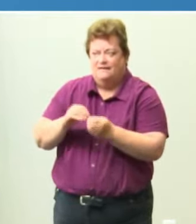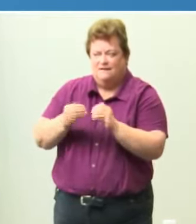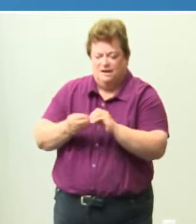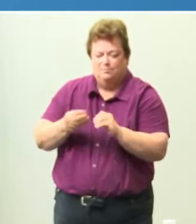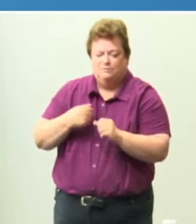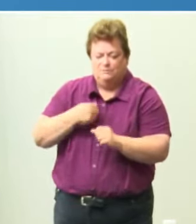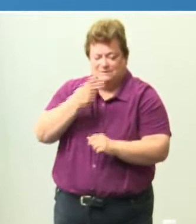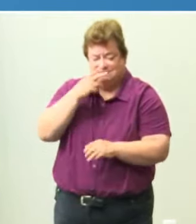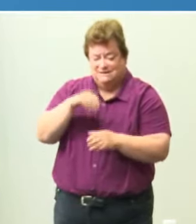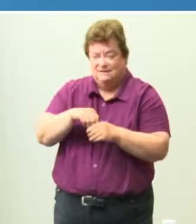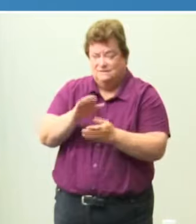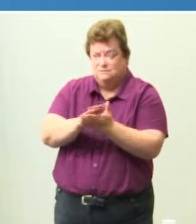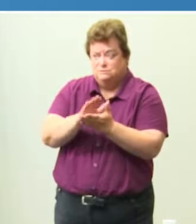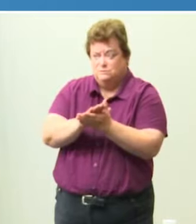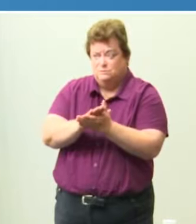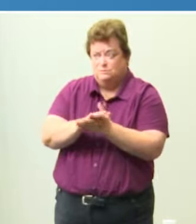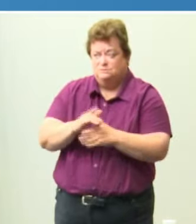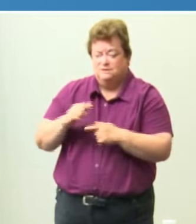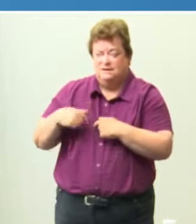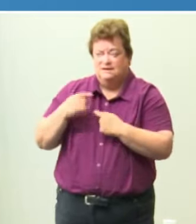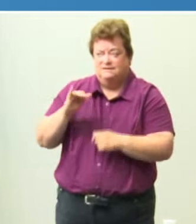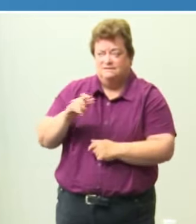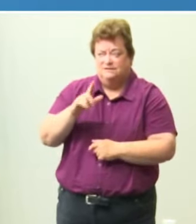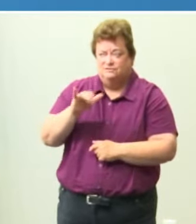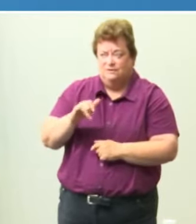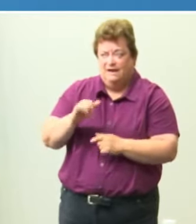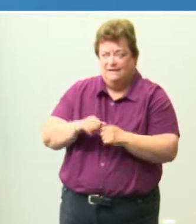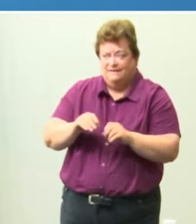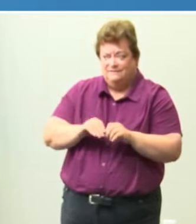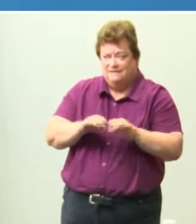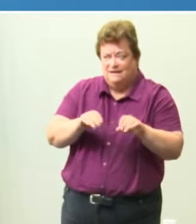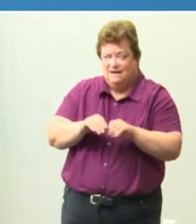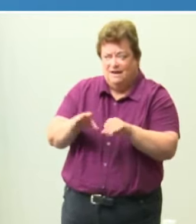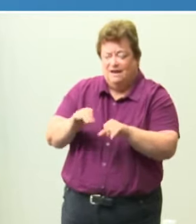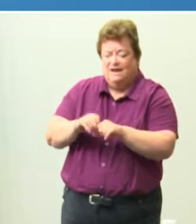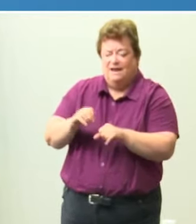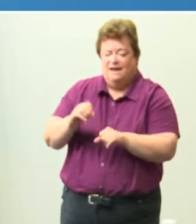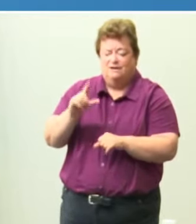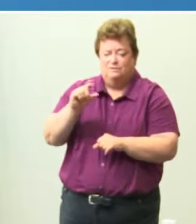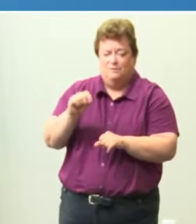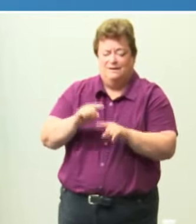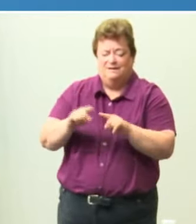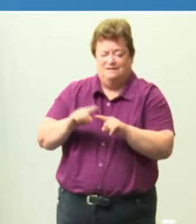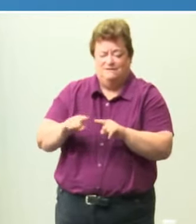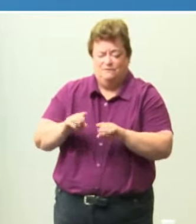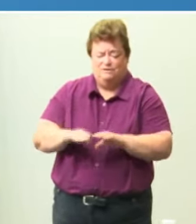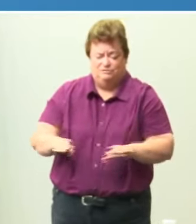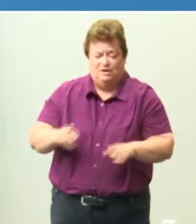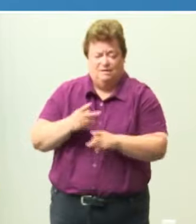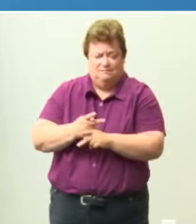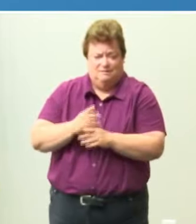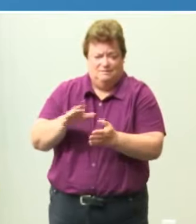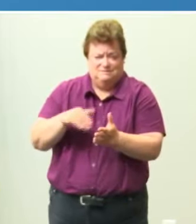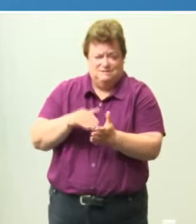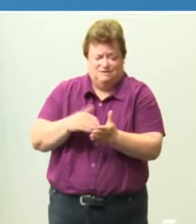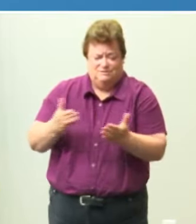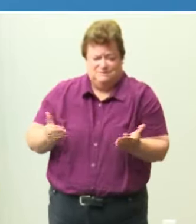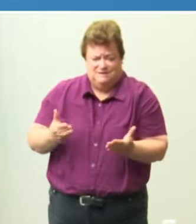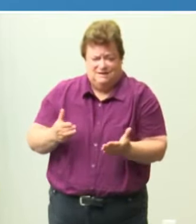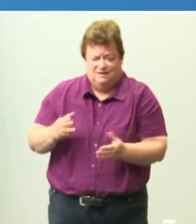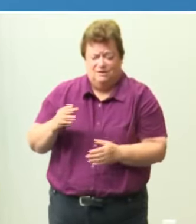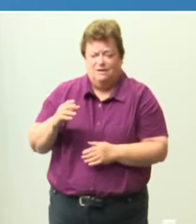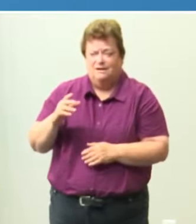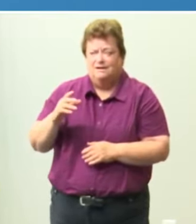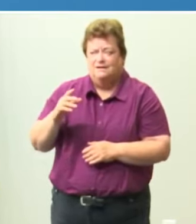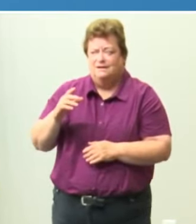in the schools. Since July, there have been outbreaks in 20 different child care centers here in Lincoln. In the last